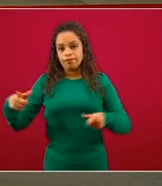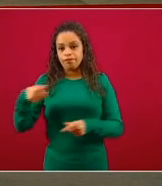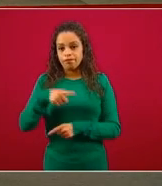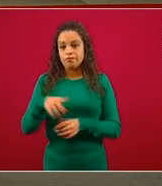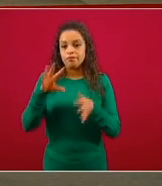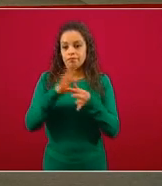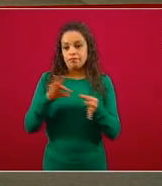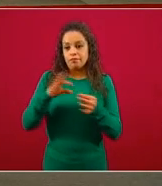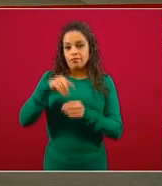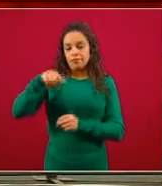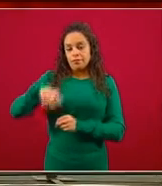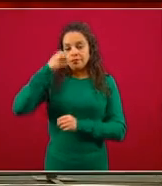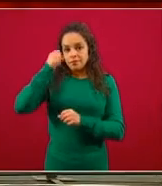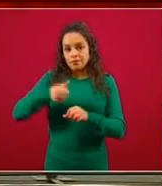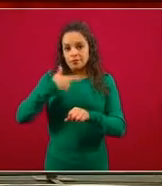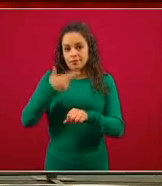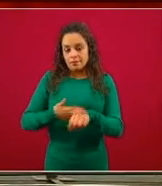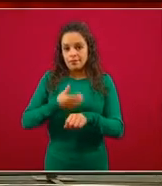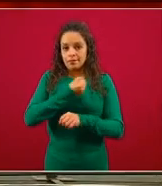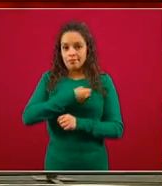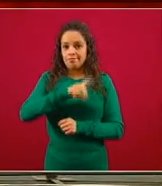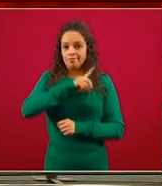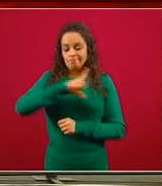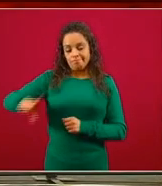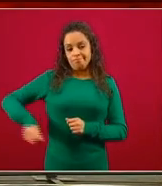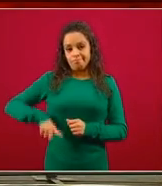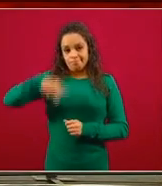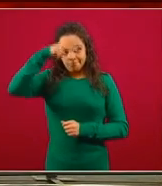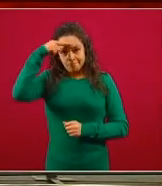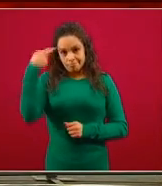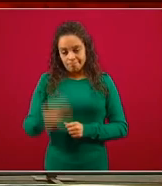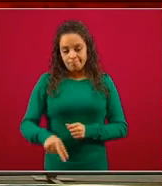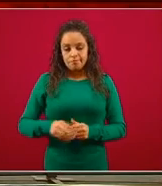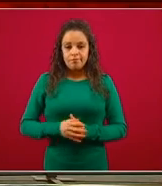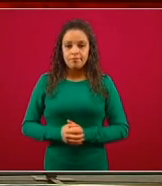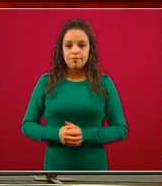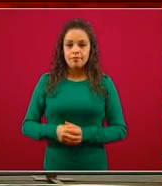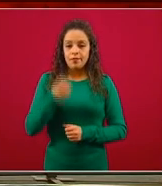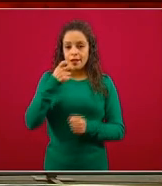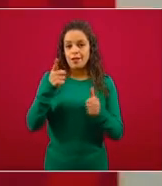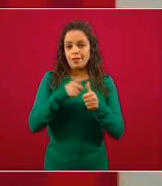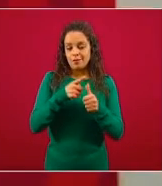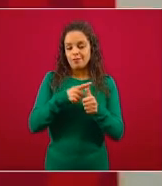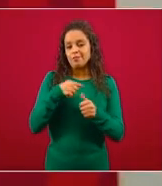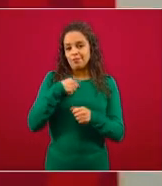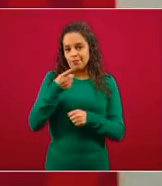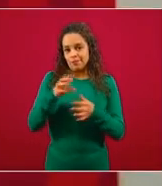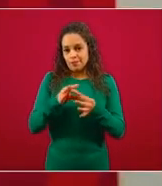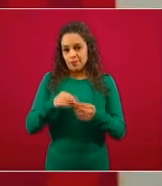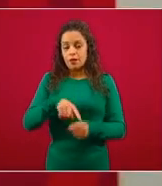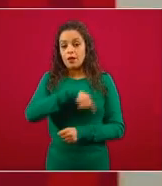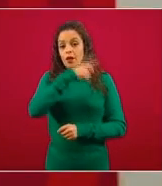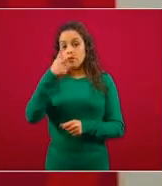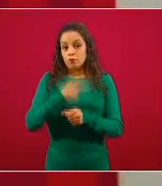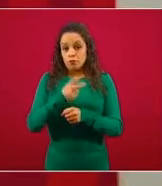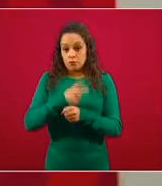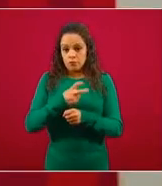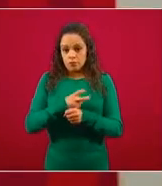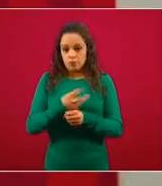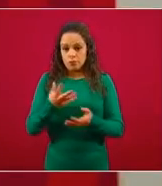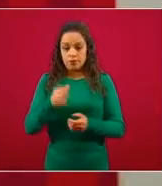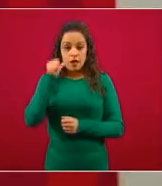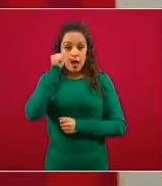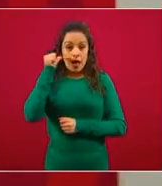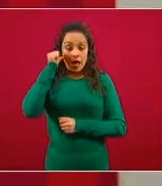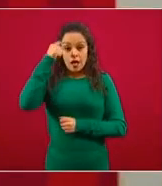This is the first thing that I wanted to comment on. The second thing is that today in Mexico City, up to